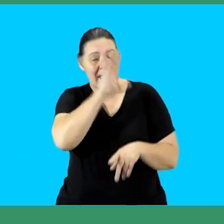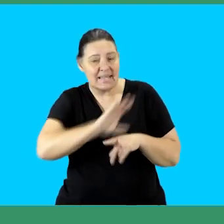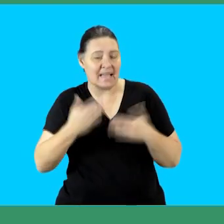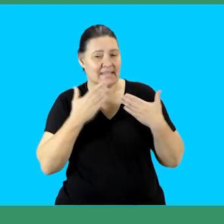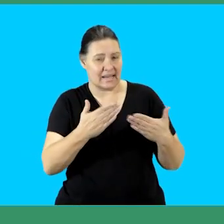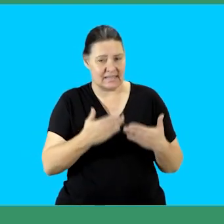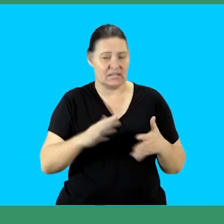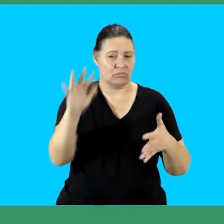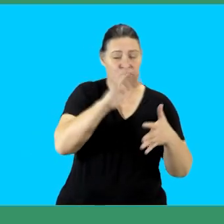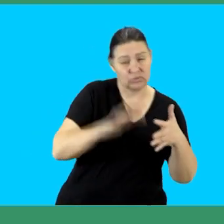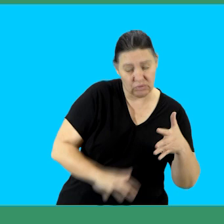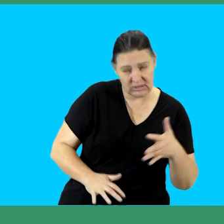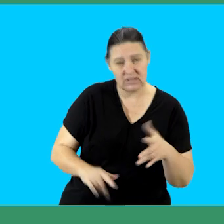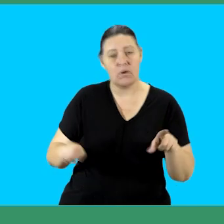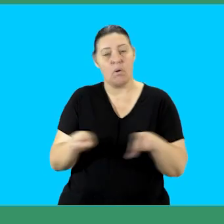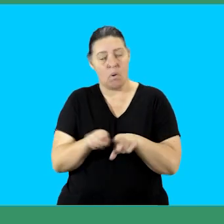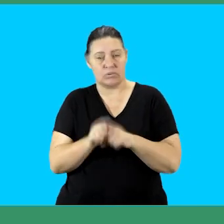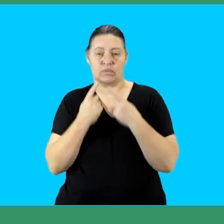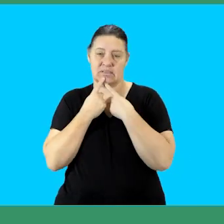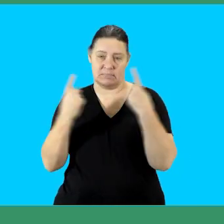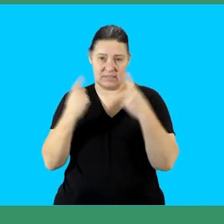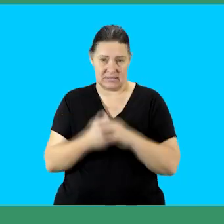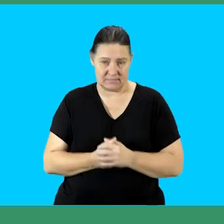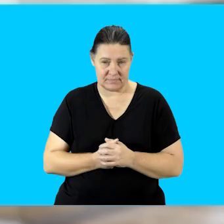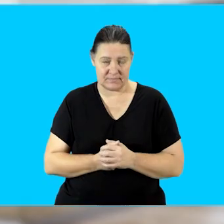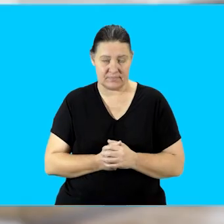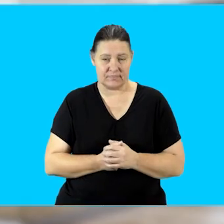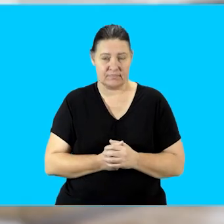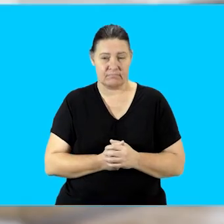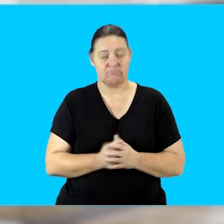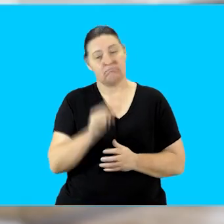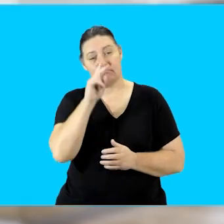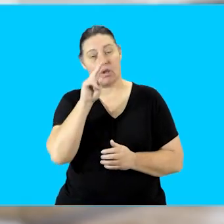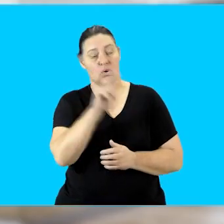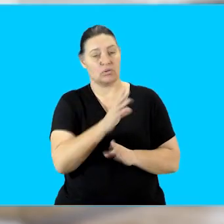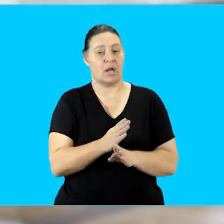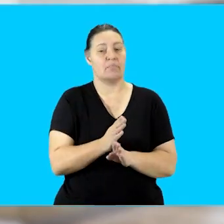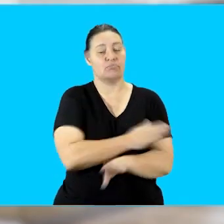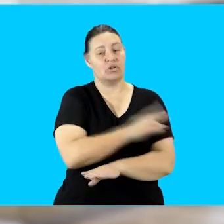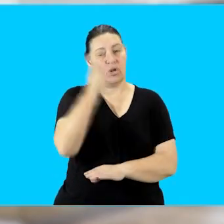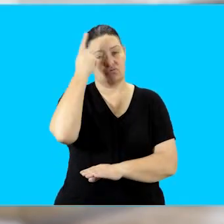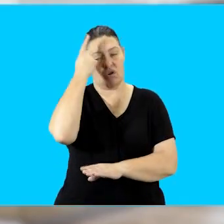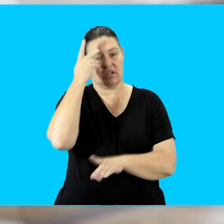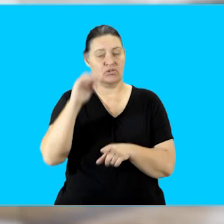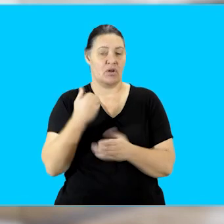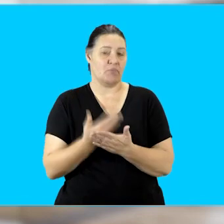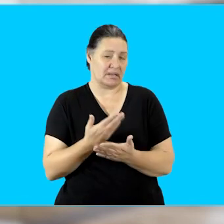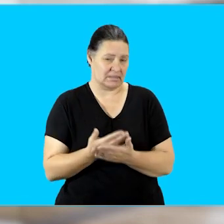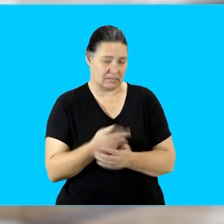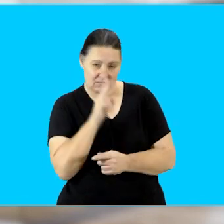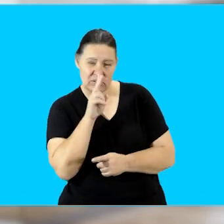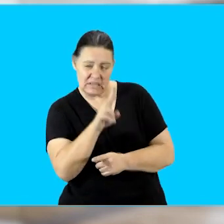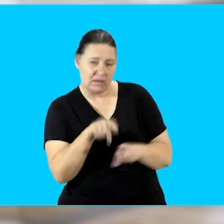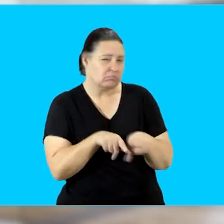case studies, scenarios, and statements. Now, let's look at the pre-knowledge practice